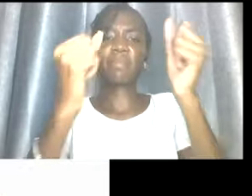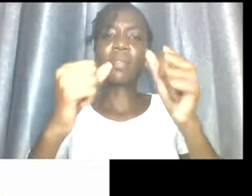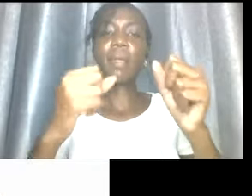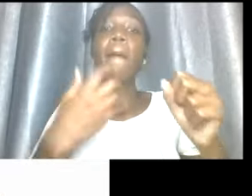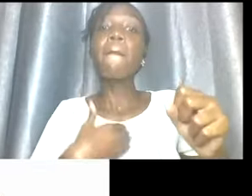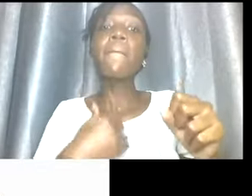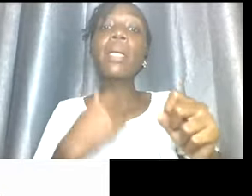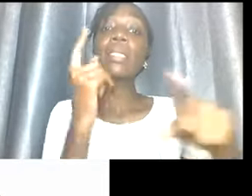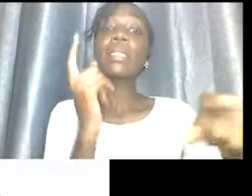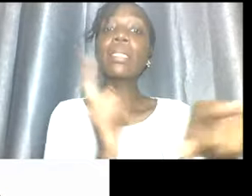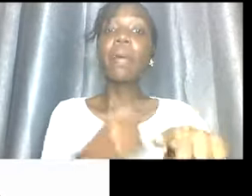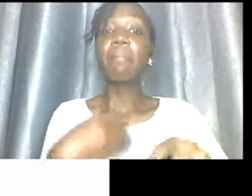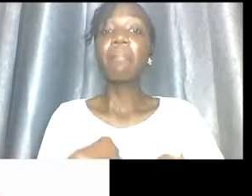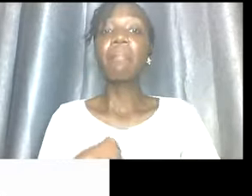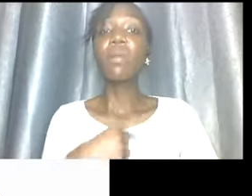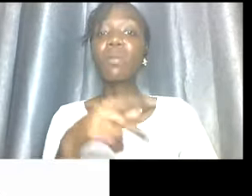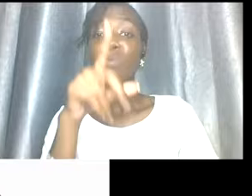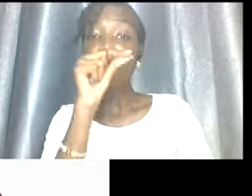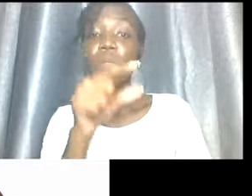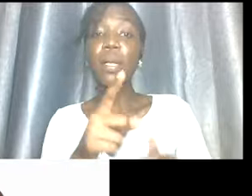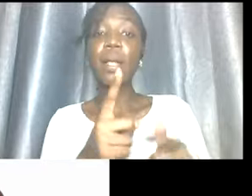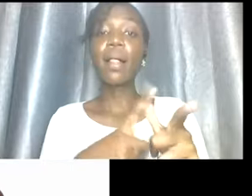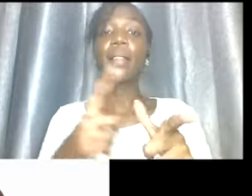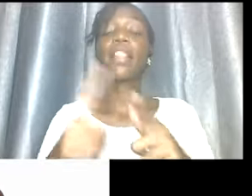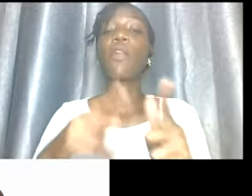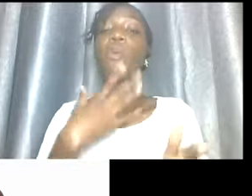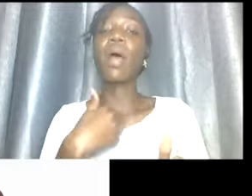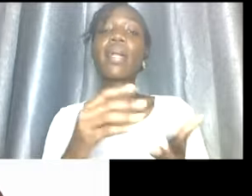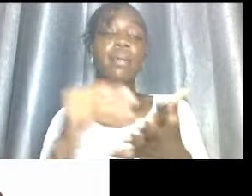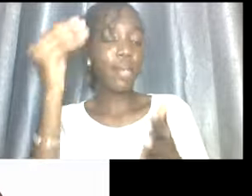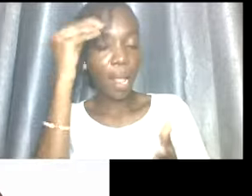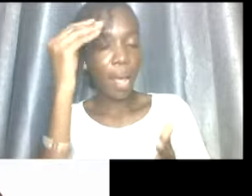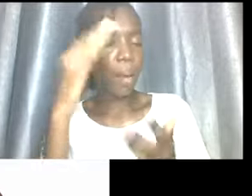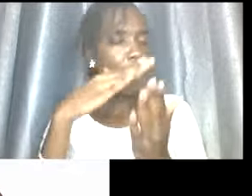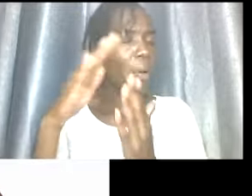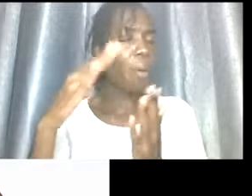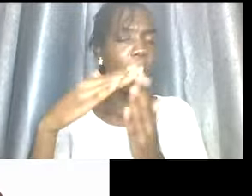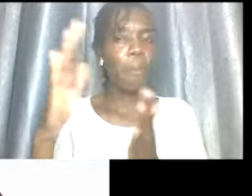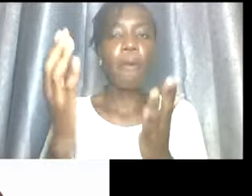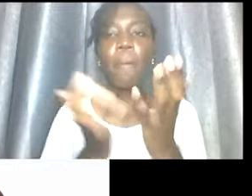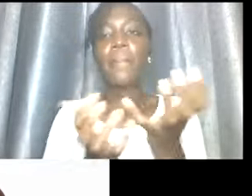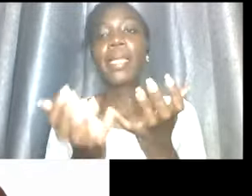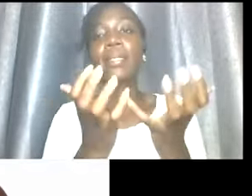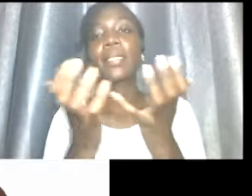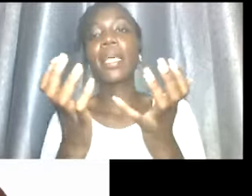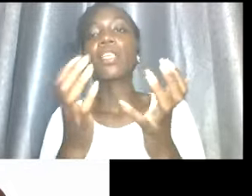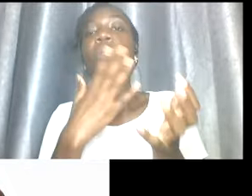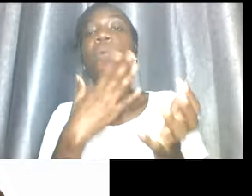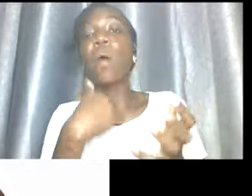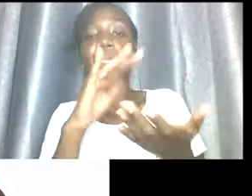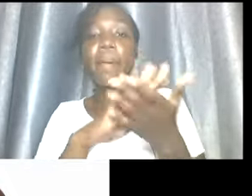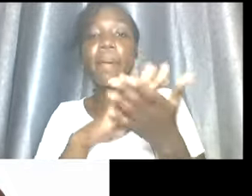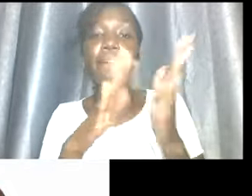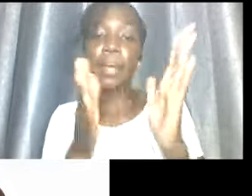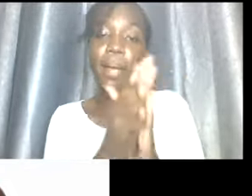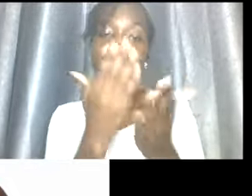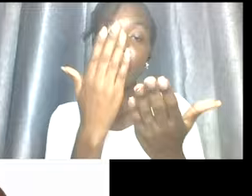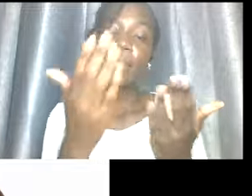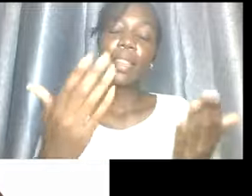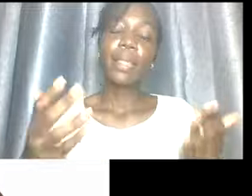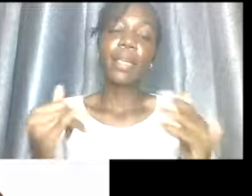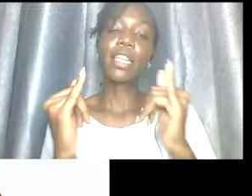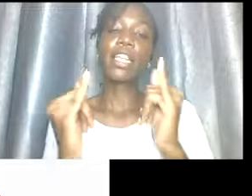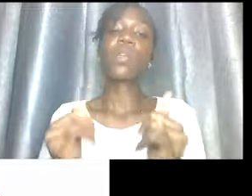stung and I wanted to learn more about business. I wanted to become an entrepreneur. And here's